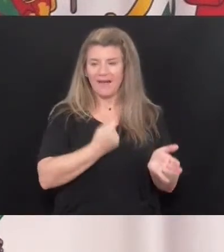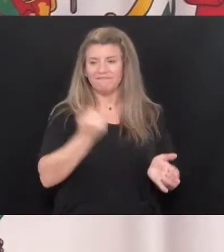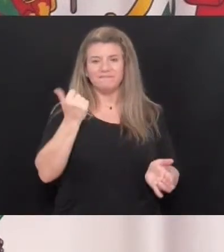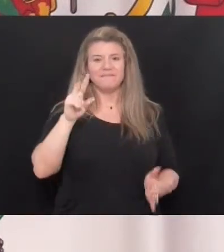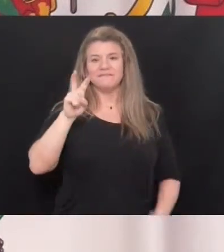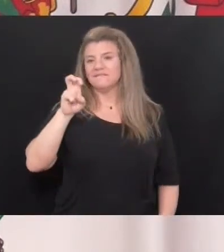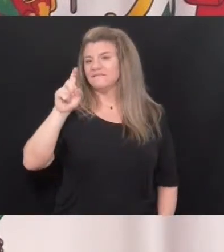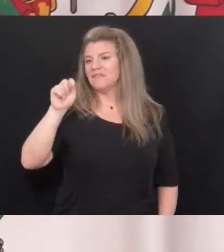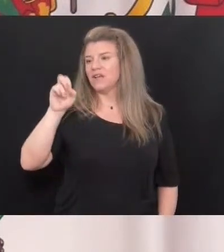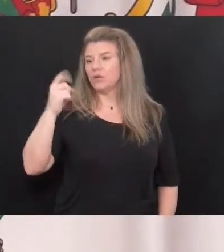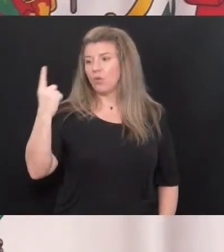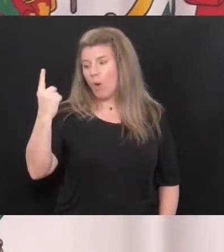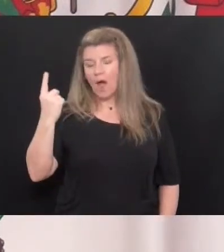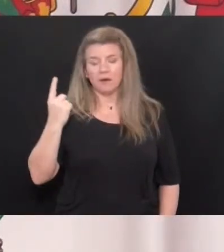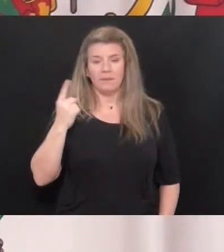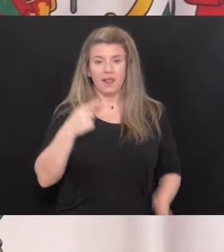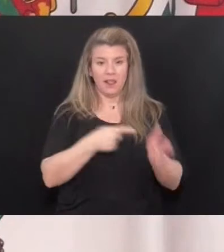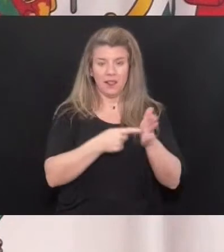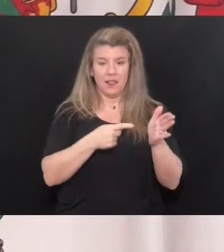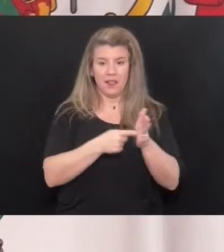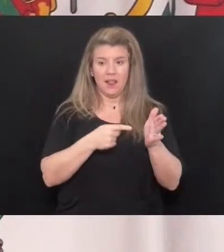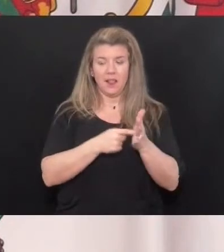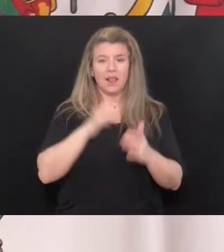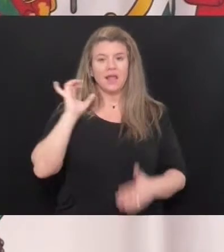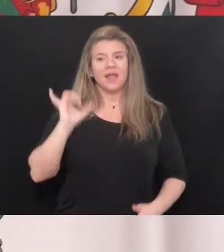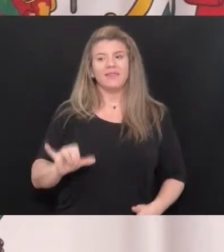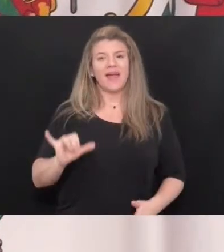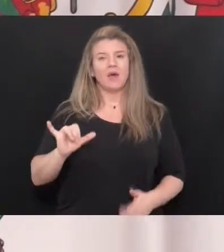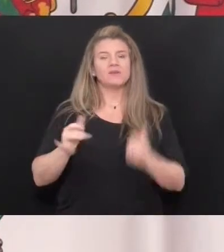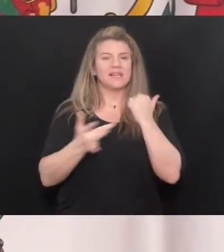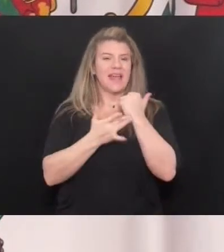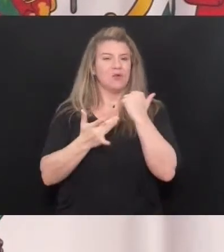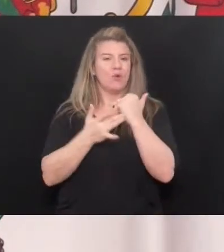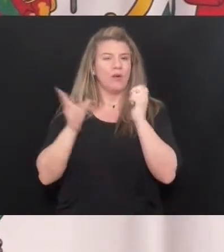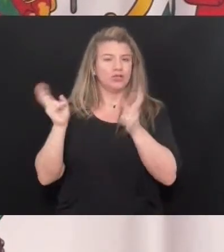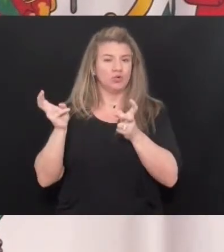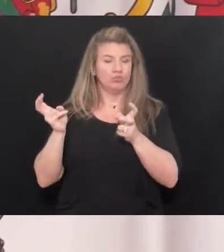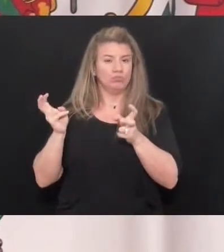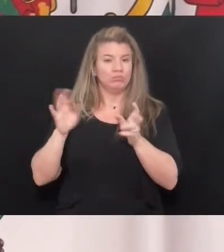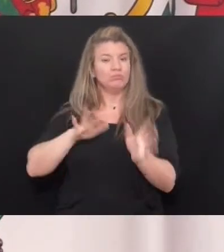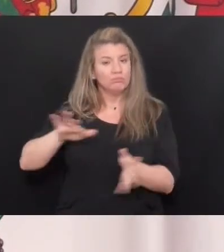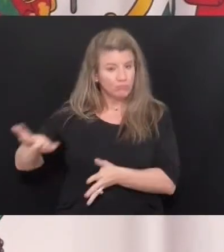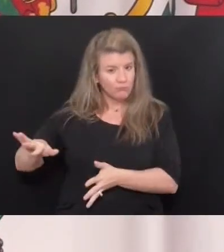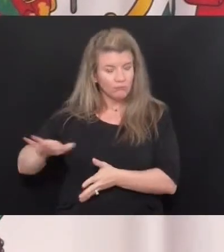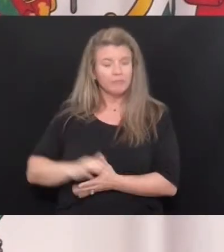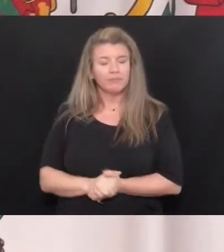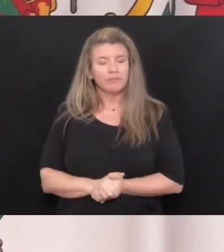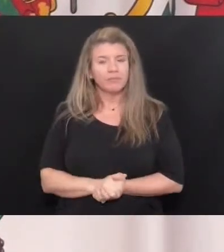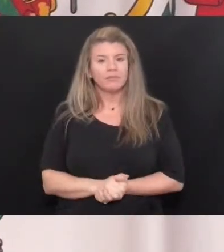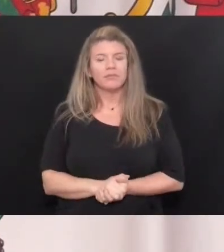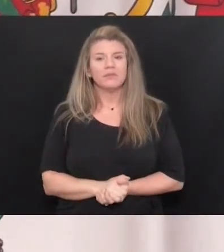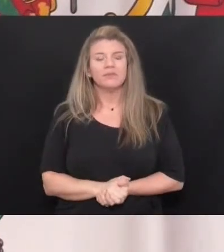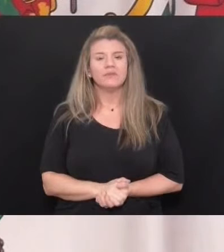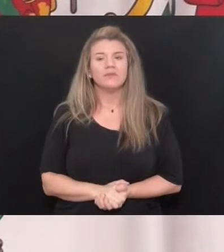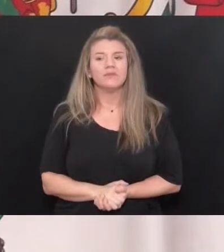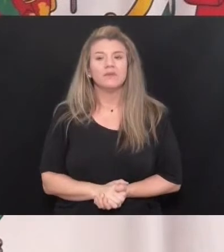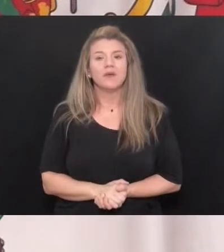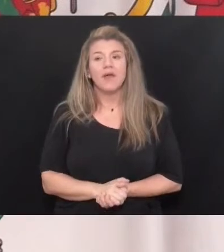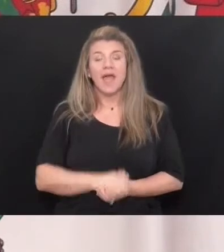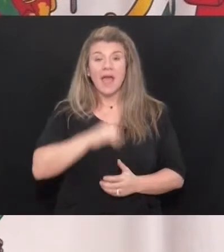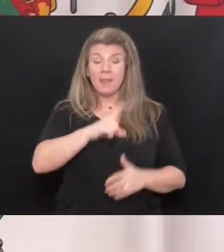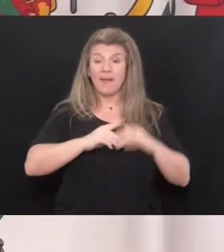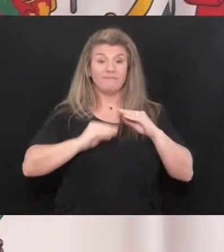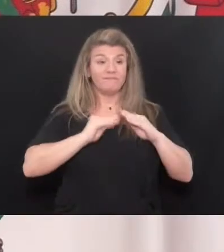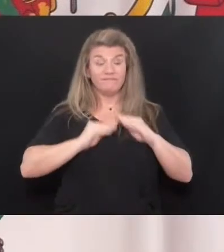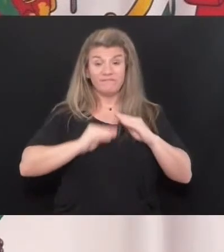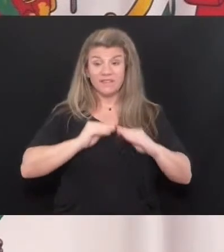I vetoed one bill, and it was on a technical reason. And so, you know, and then they fixed the bill,